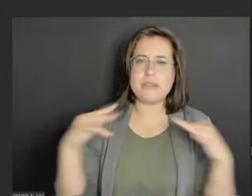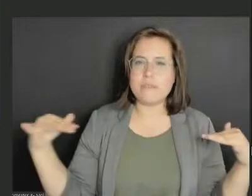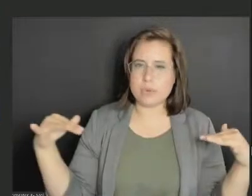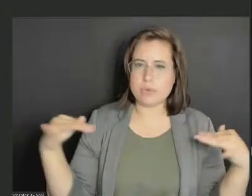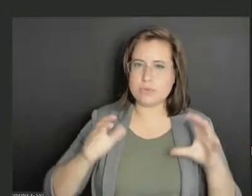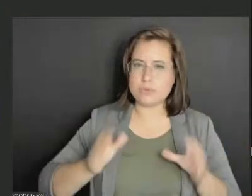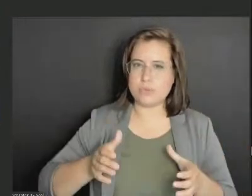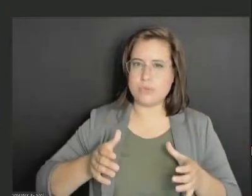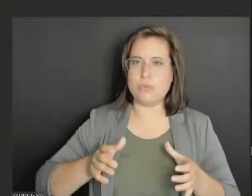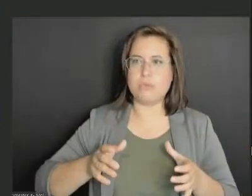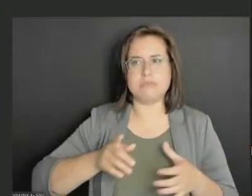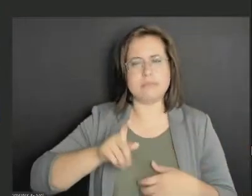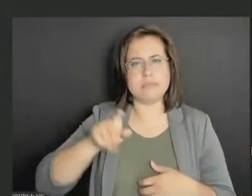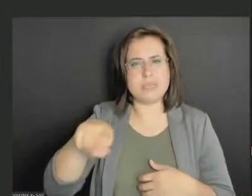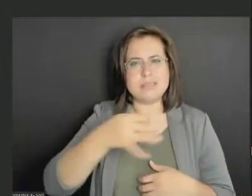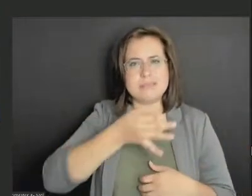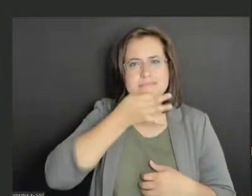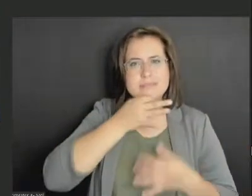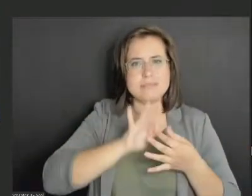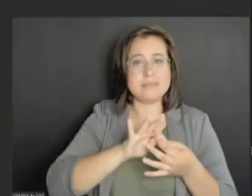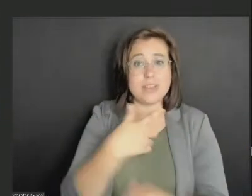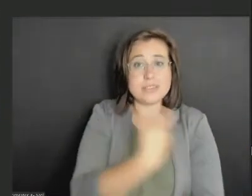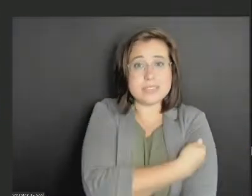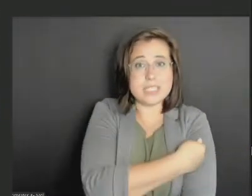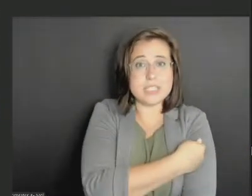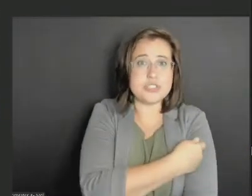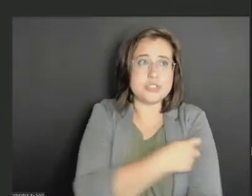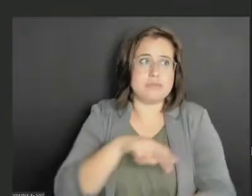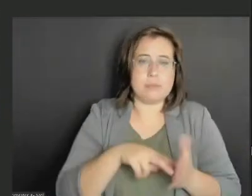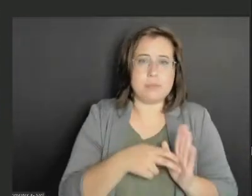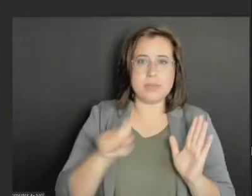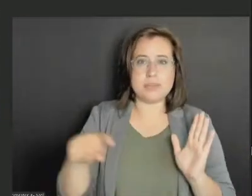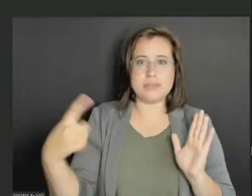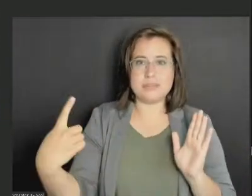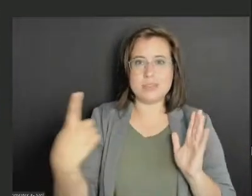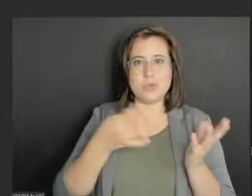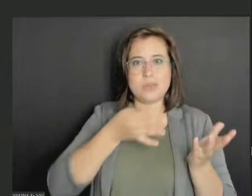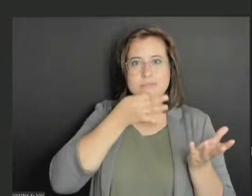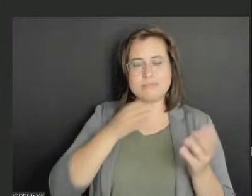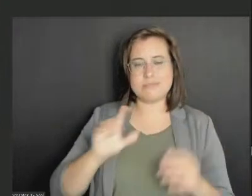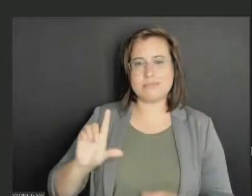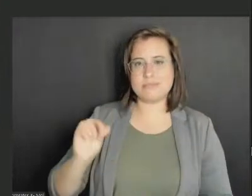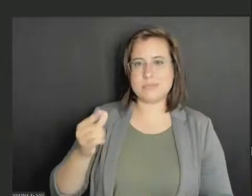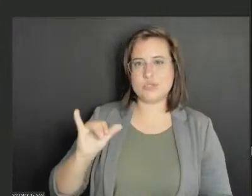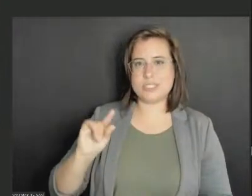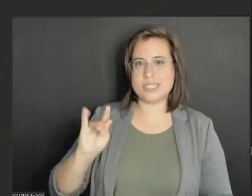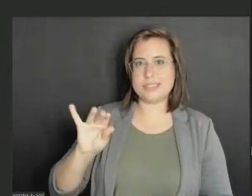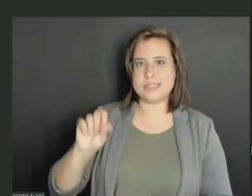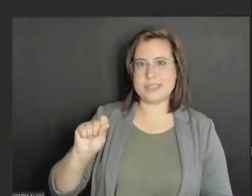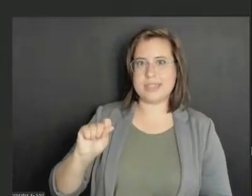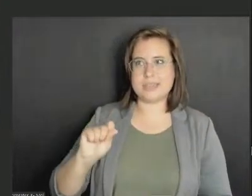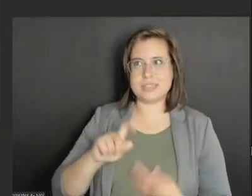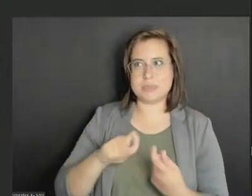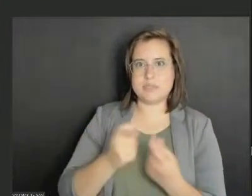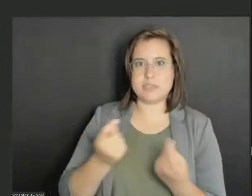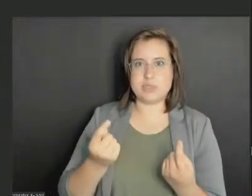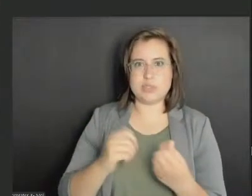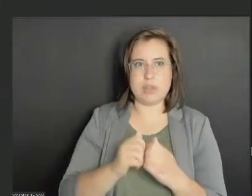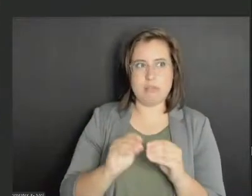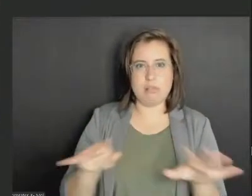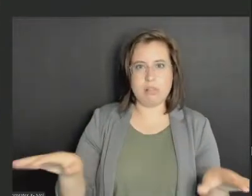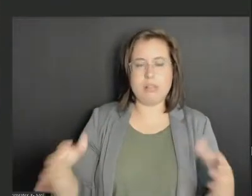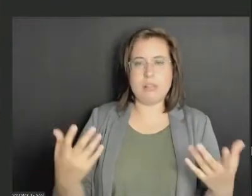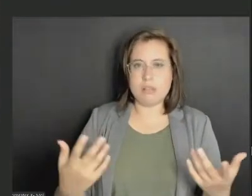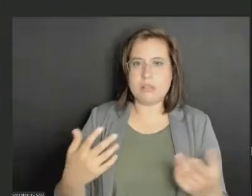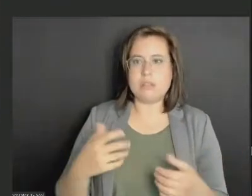I mean, with regard to vaccinations, we need people that are experts in logistics. With regard to expansion of